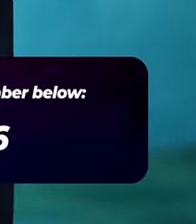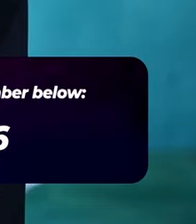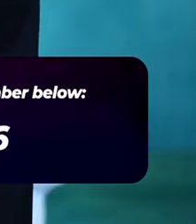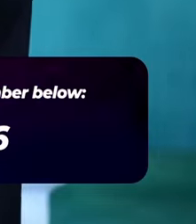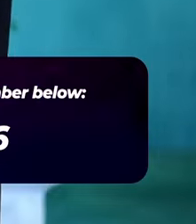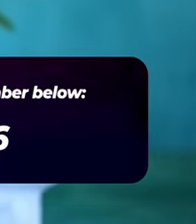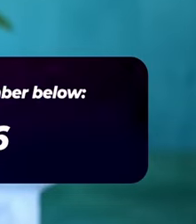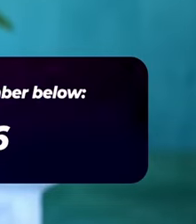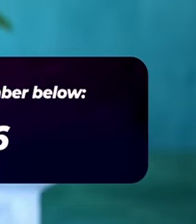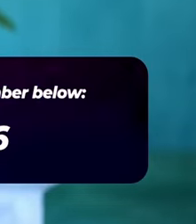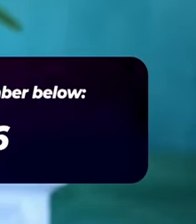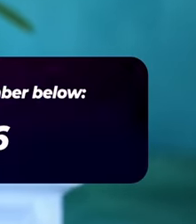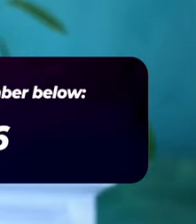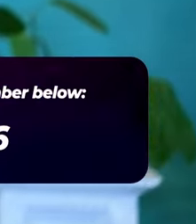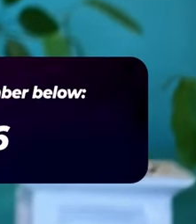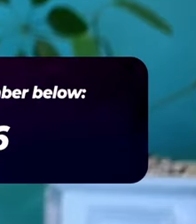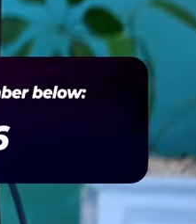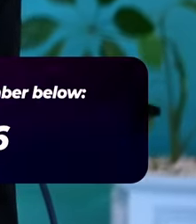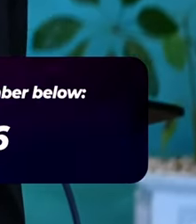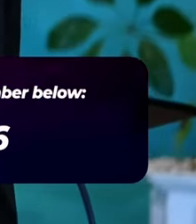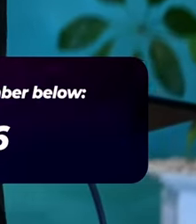Can the organist give us one song?